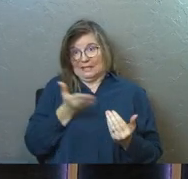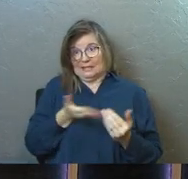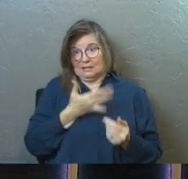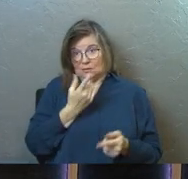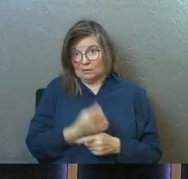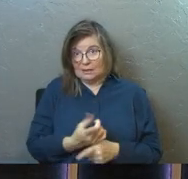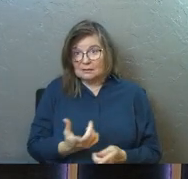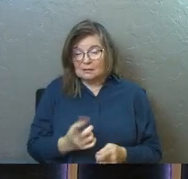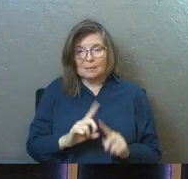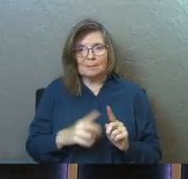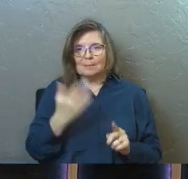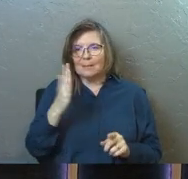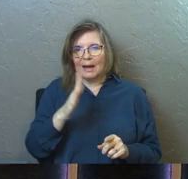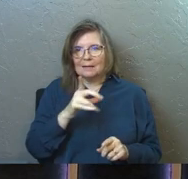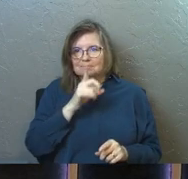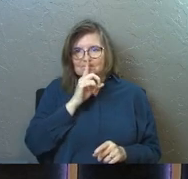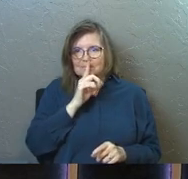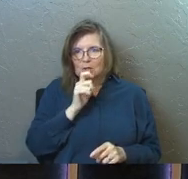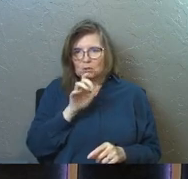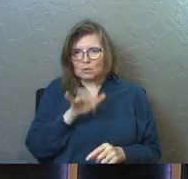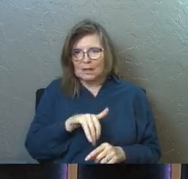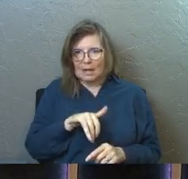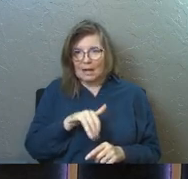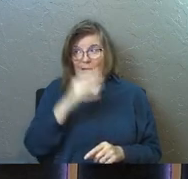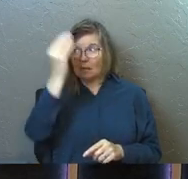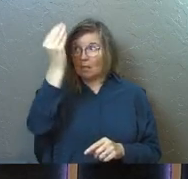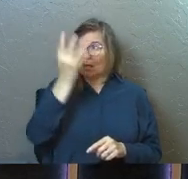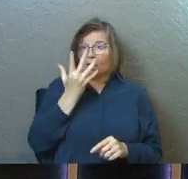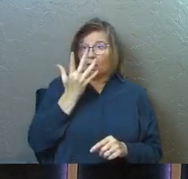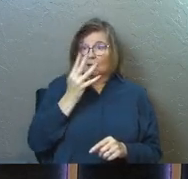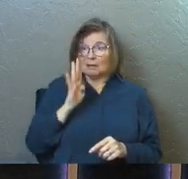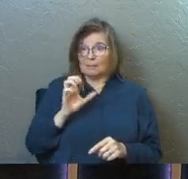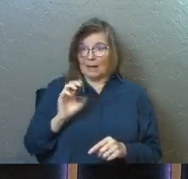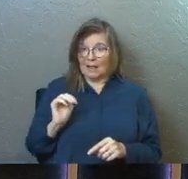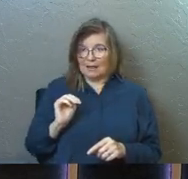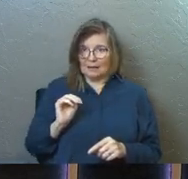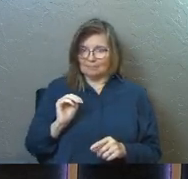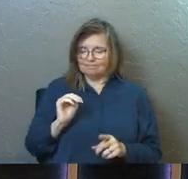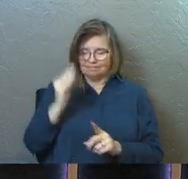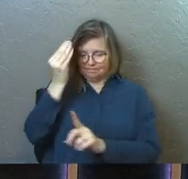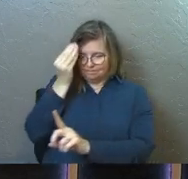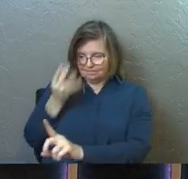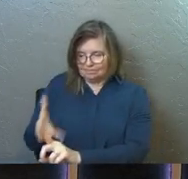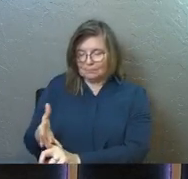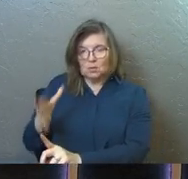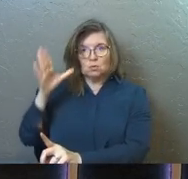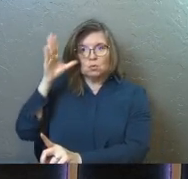straightforward. But God doesn't do that. He sends it to the donkey. Why?